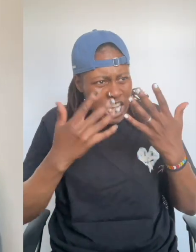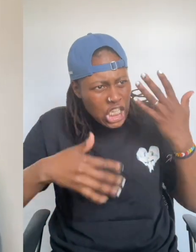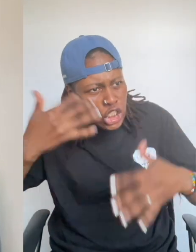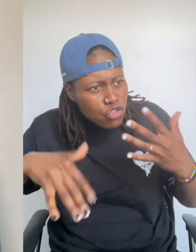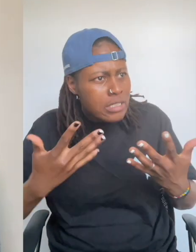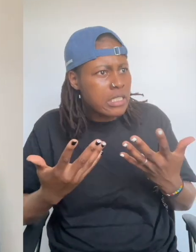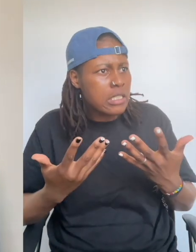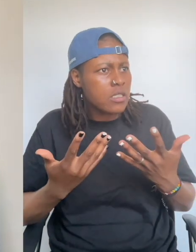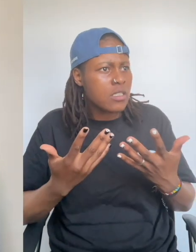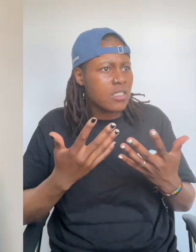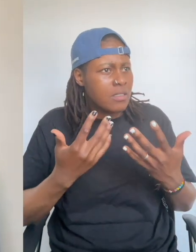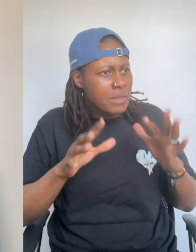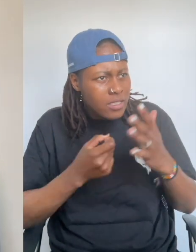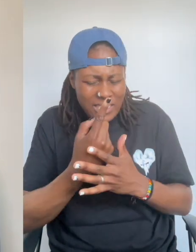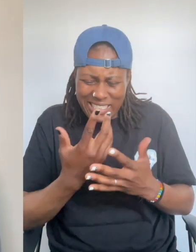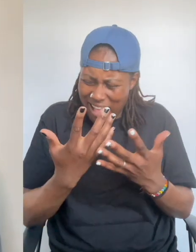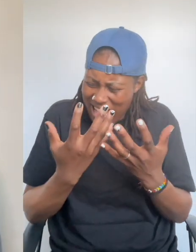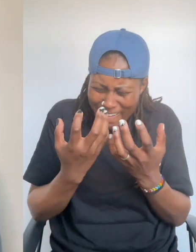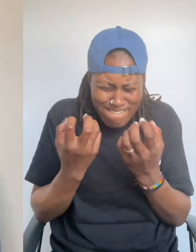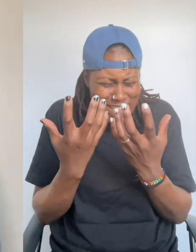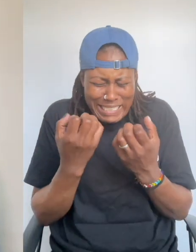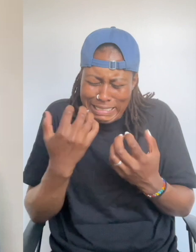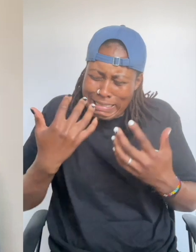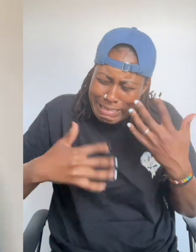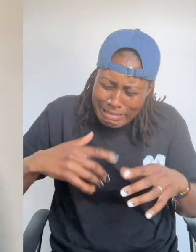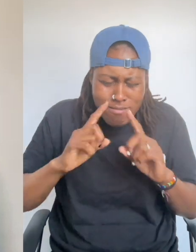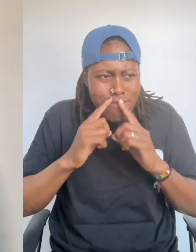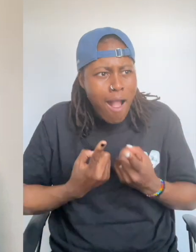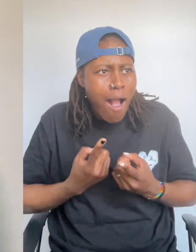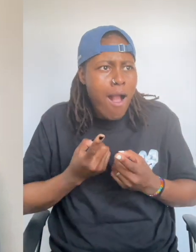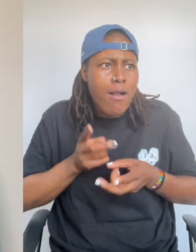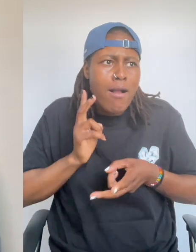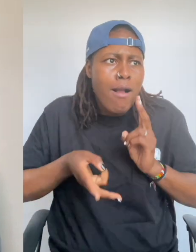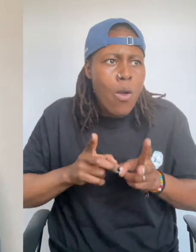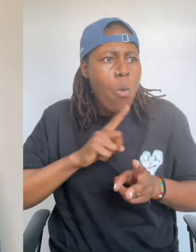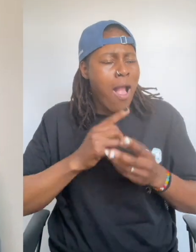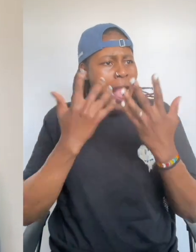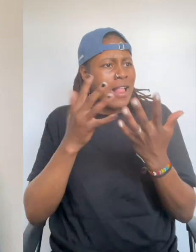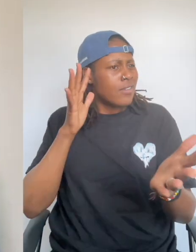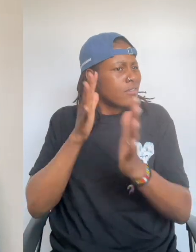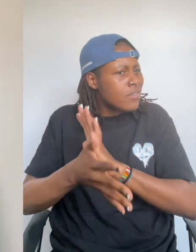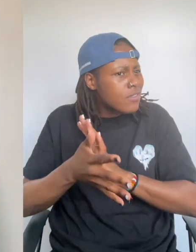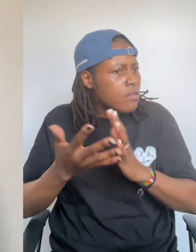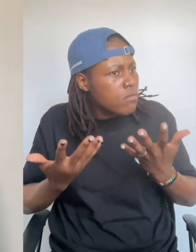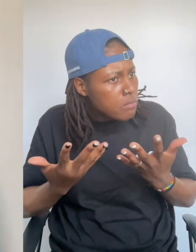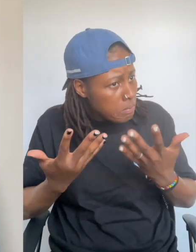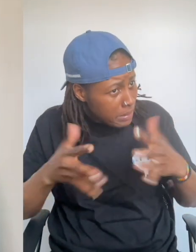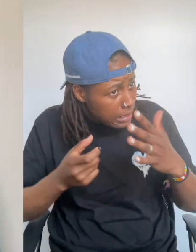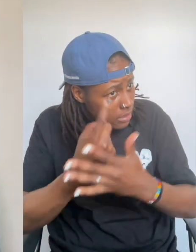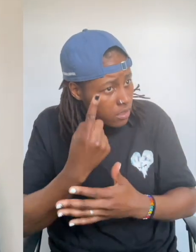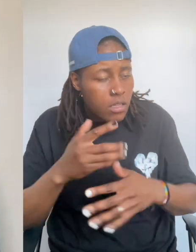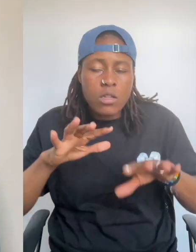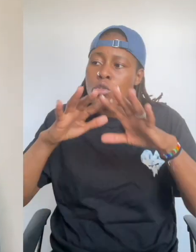time where you've gone, oh, I'm struggling here to yeah, do my job because I've got a hand injury or whatever it may be?